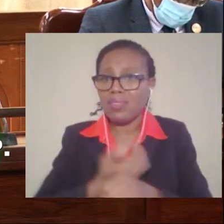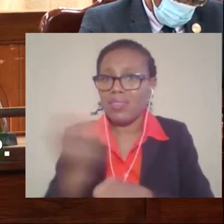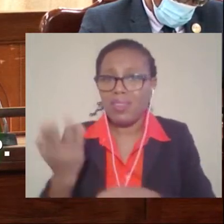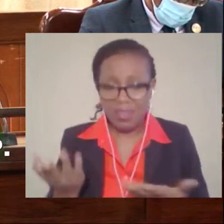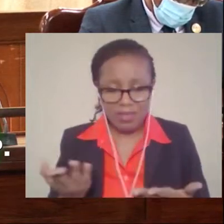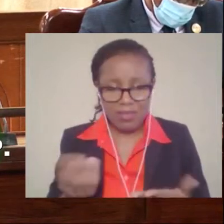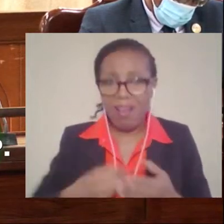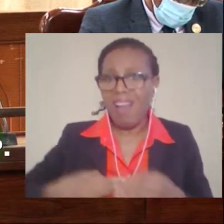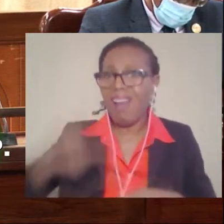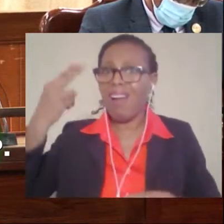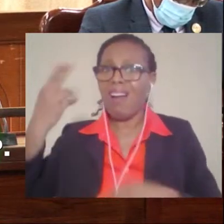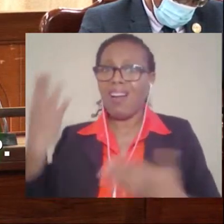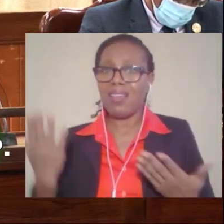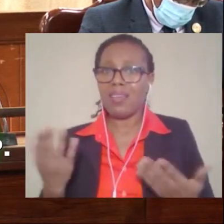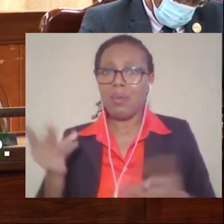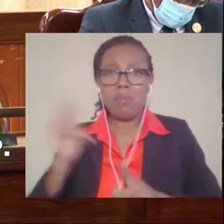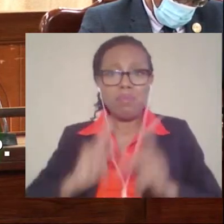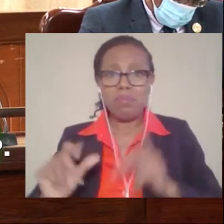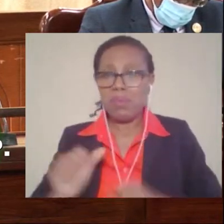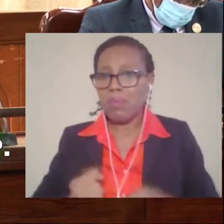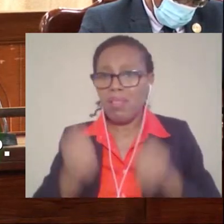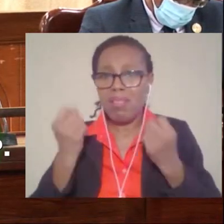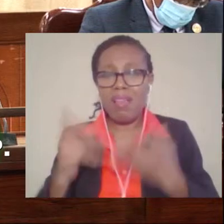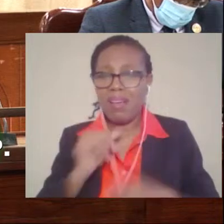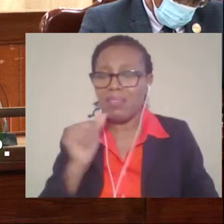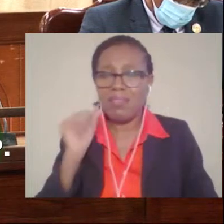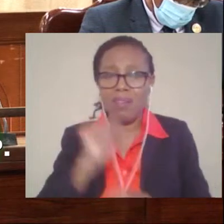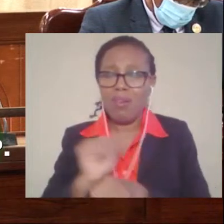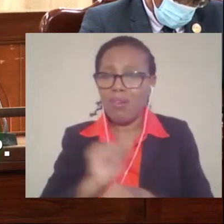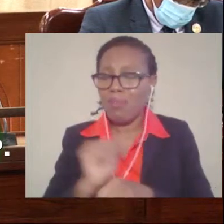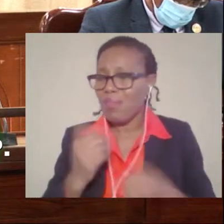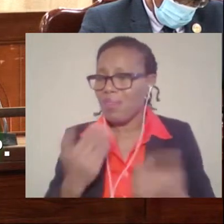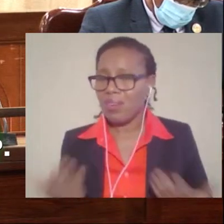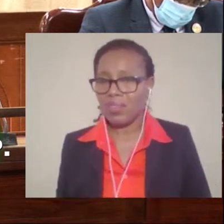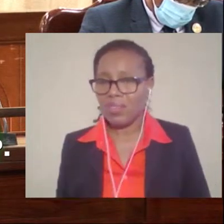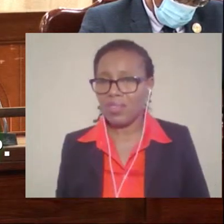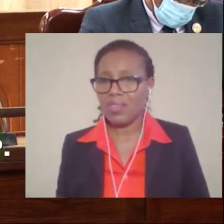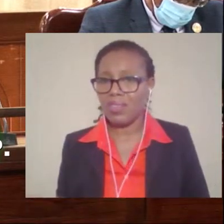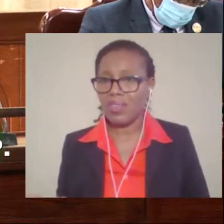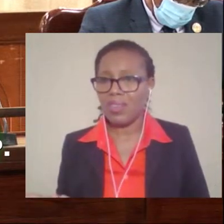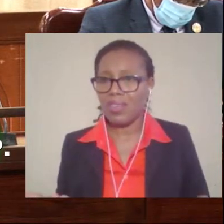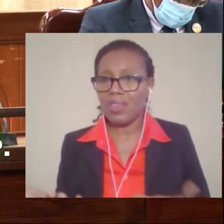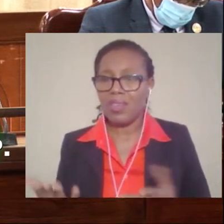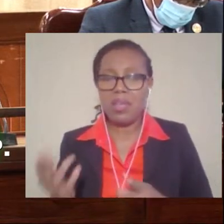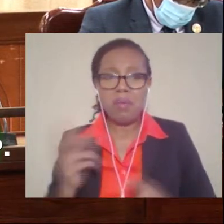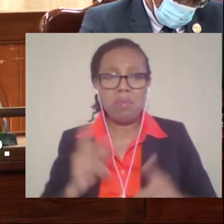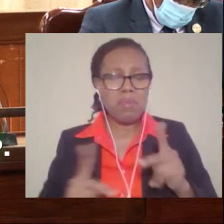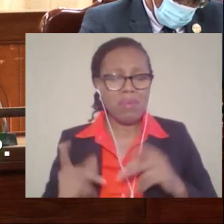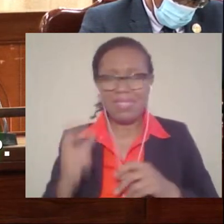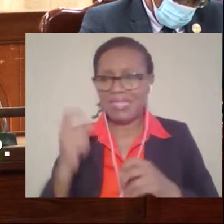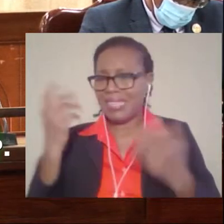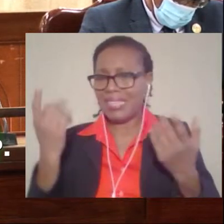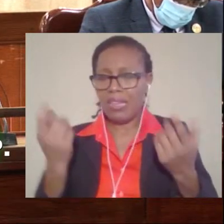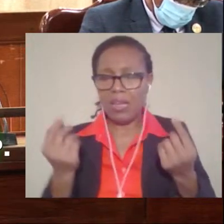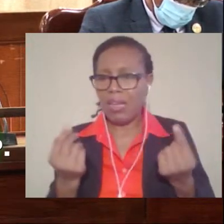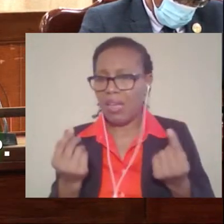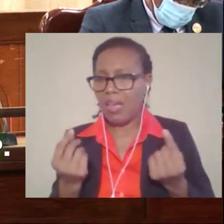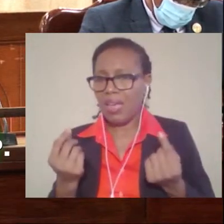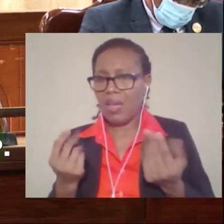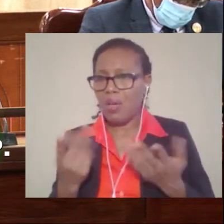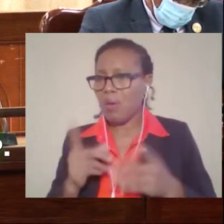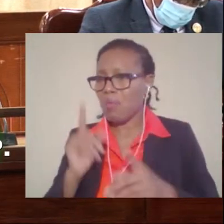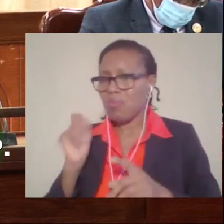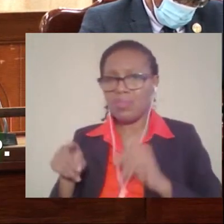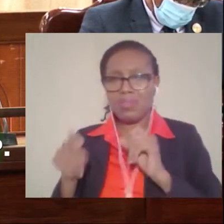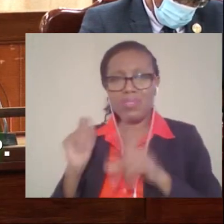when there has been this clearly expressed uncertainty on this issue, when questions have come and ranged from far and wide